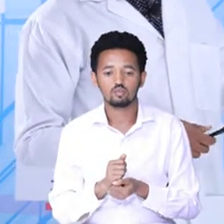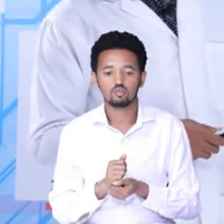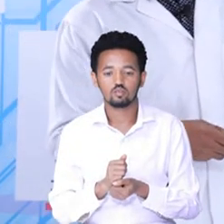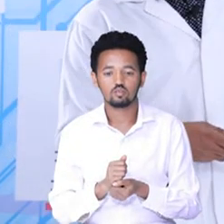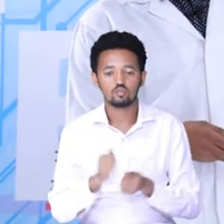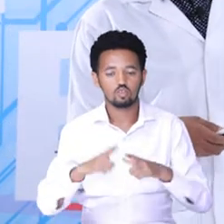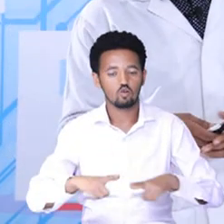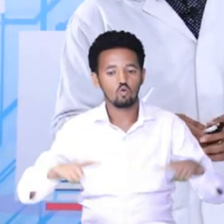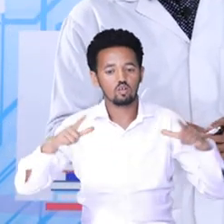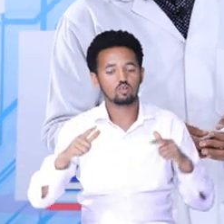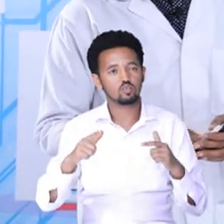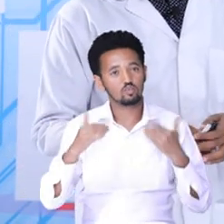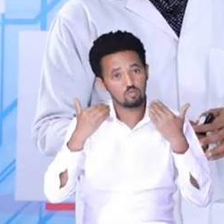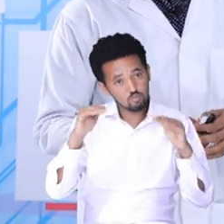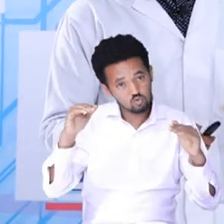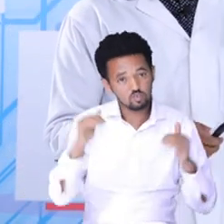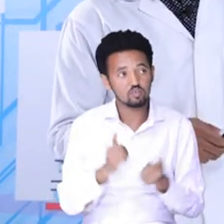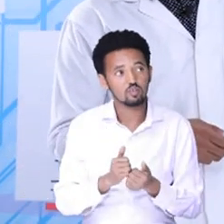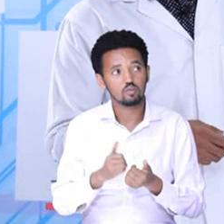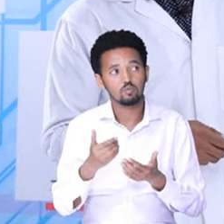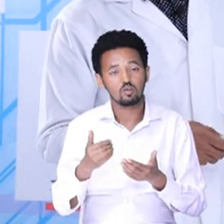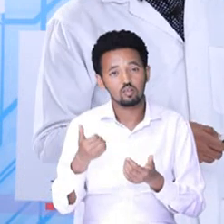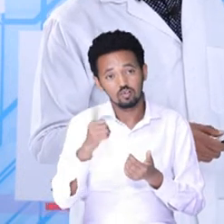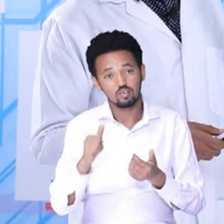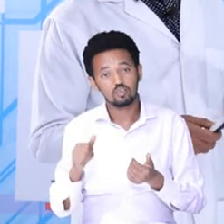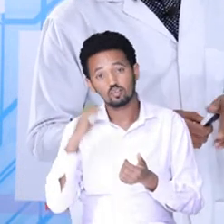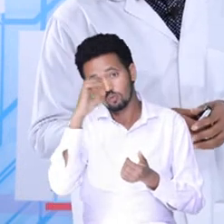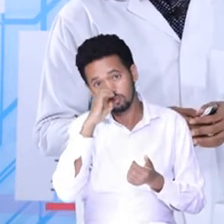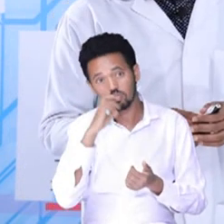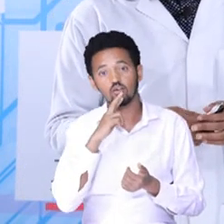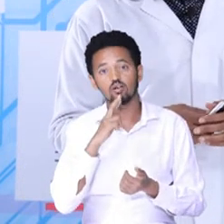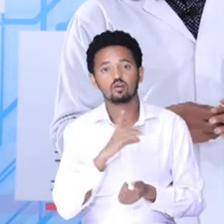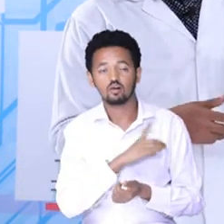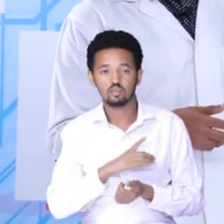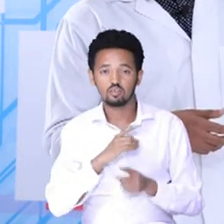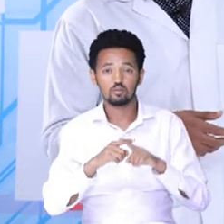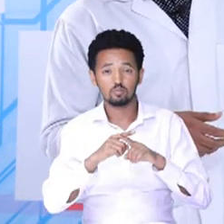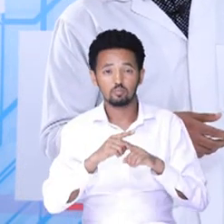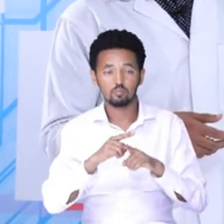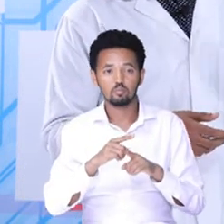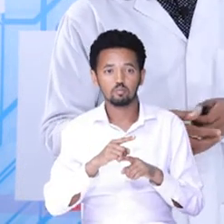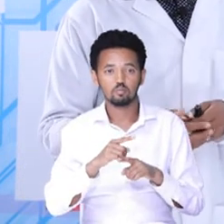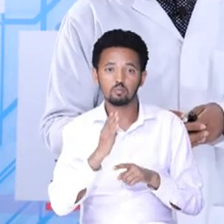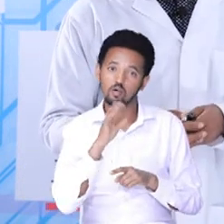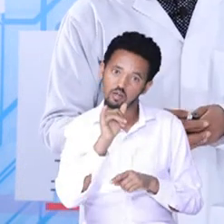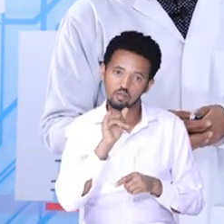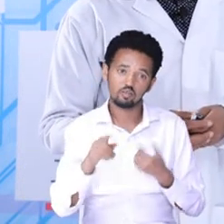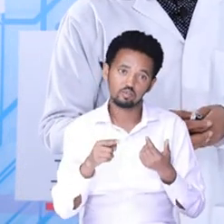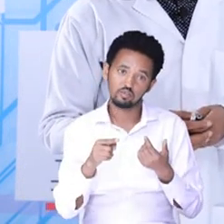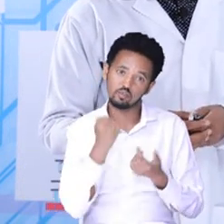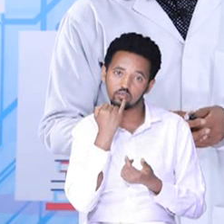The lowlands in the most part of the Rift Valley and the peripheral areas of Ethiopia are characterized by this temporary